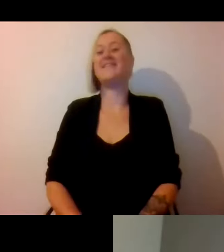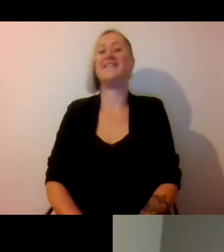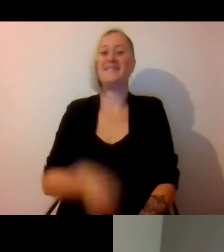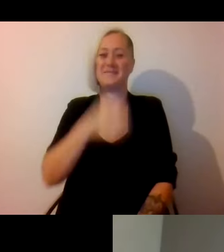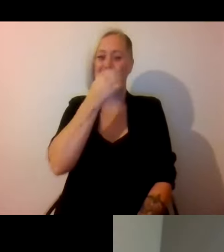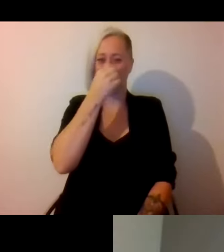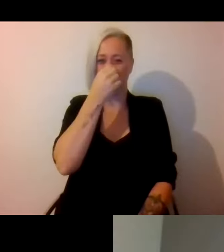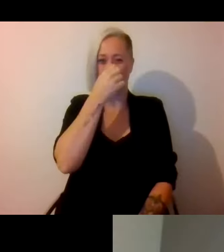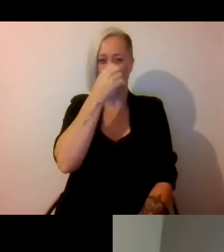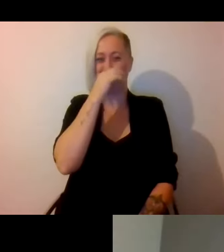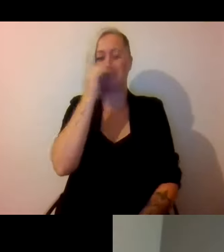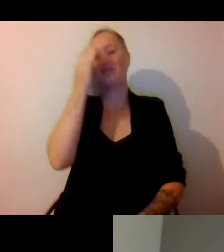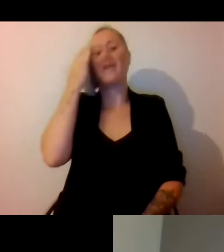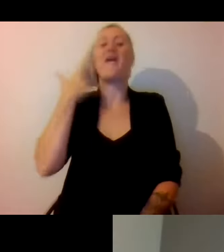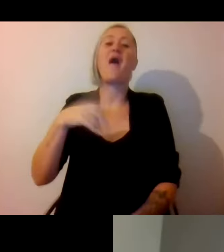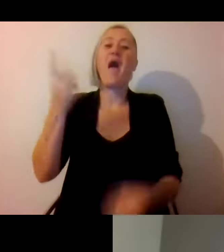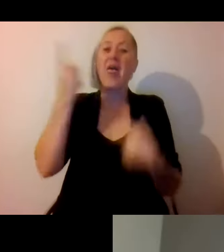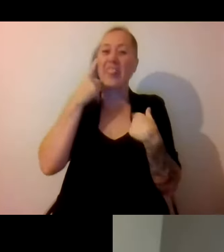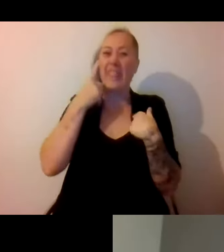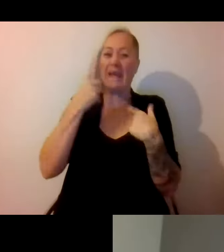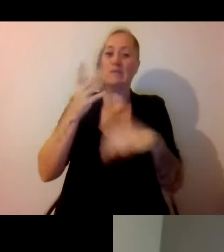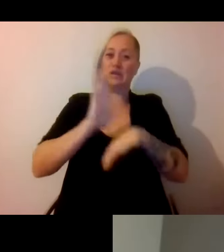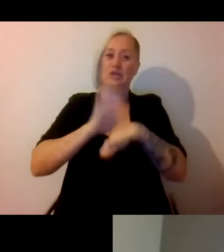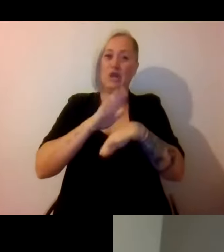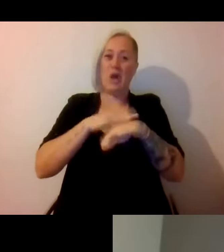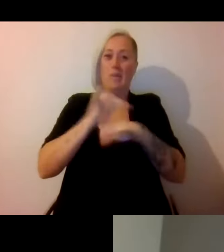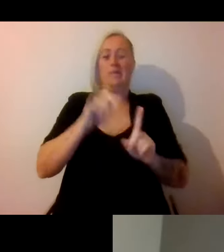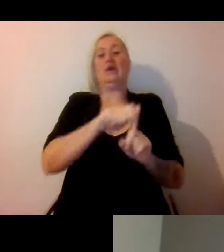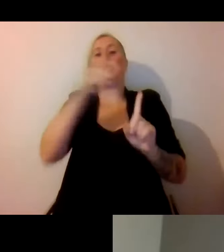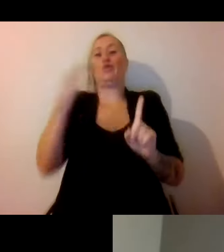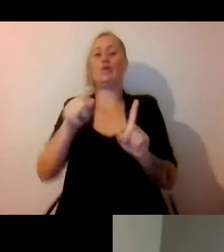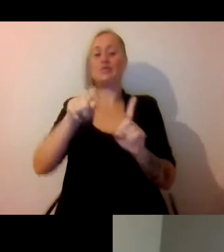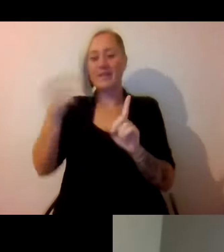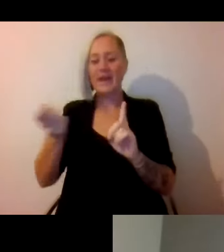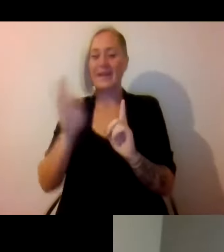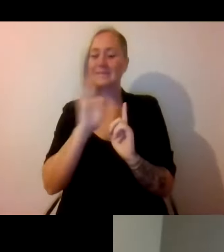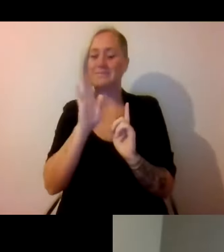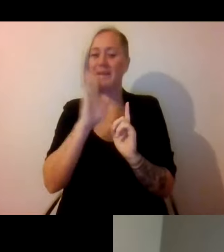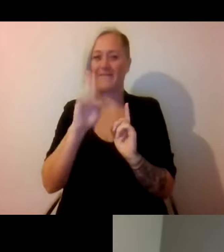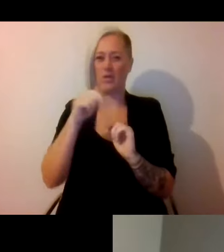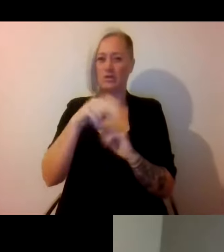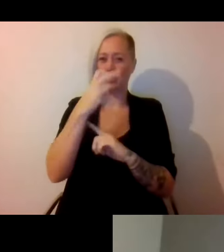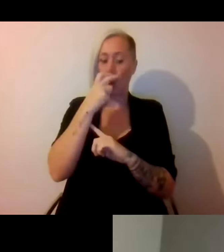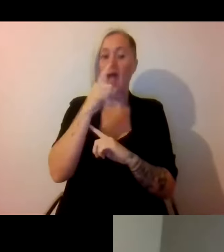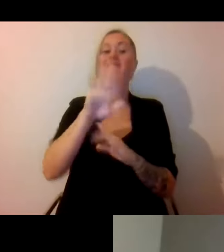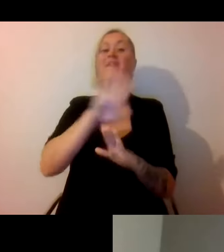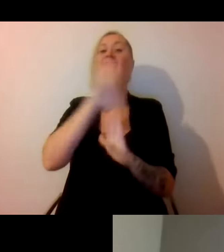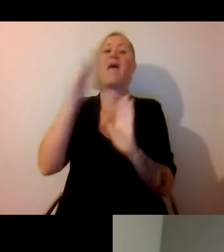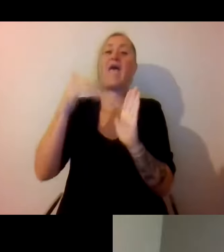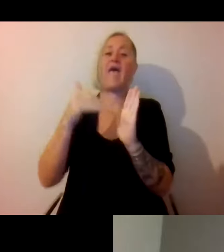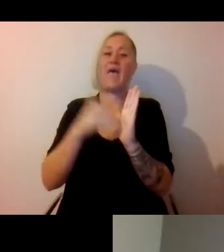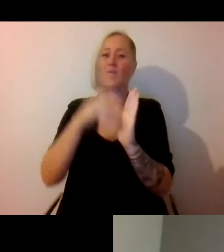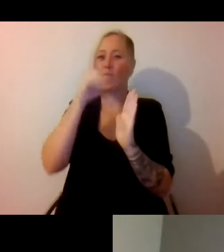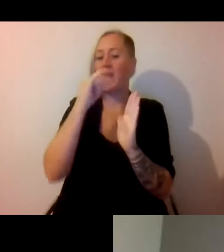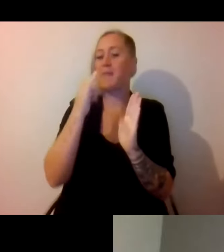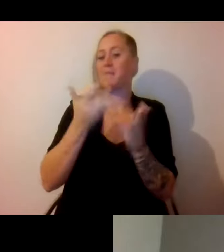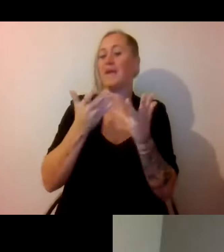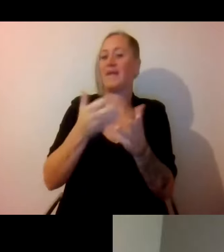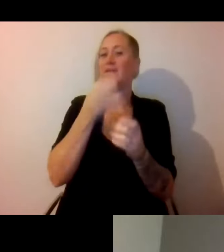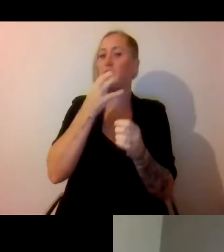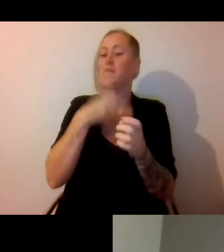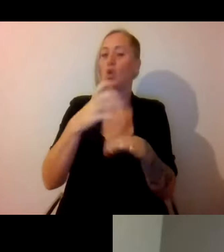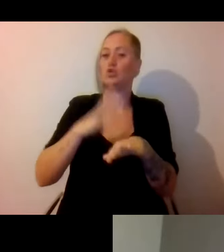I think in the interest of time, we might move on to our third speaker for tonight, and then at the end, we can allocate maybe a little bit more time for